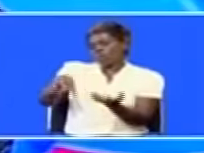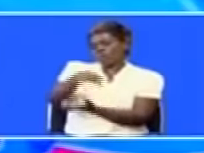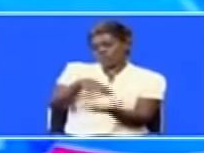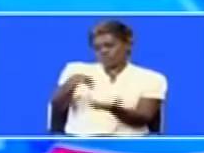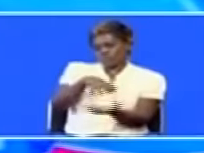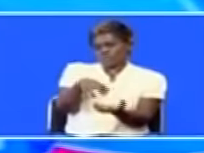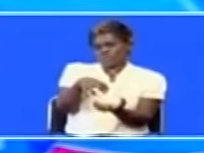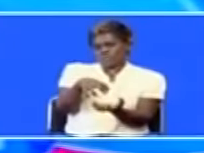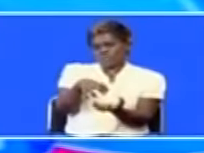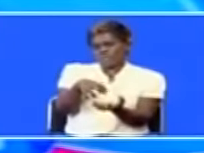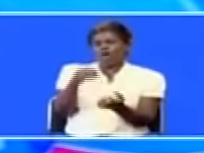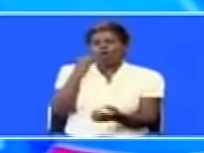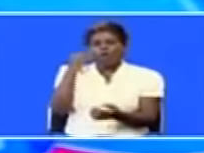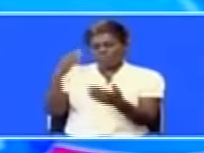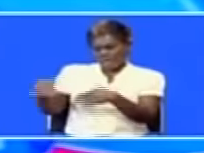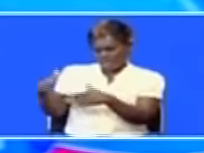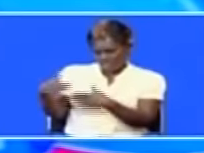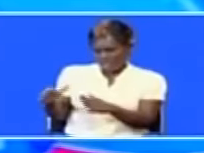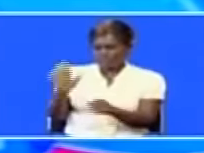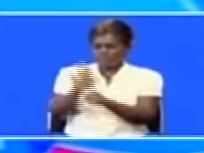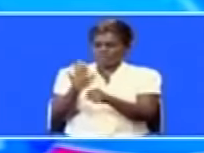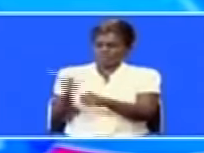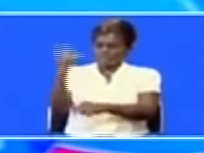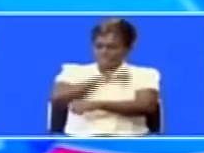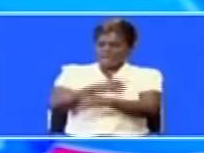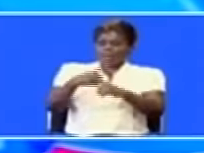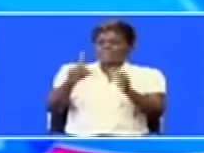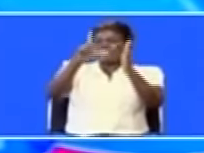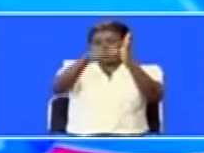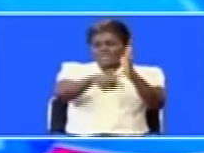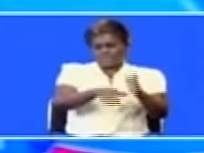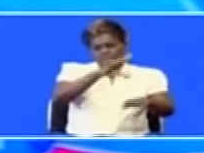had been deserted for days, only for her body to turn up there at dawn.